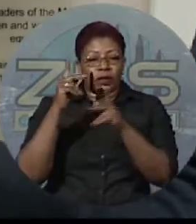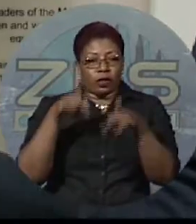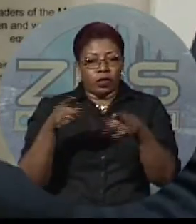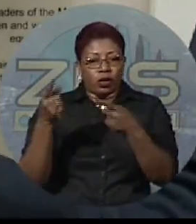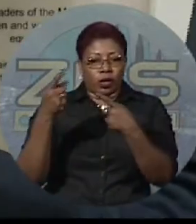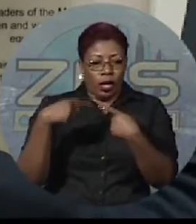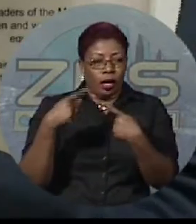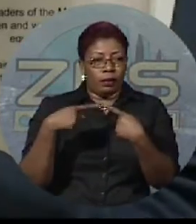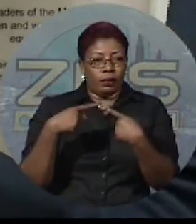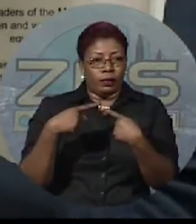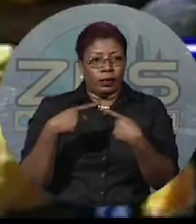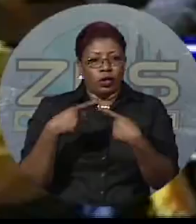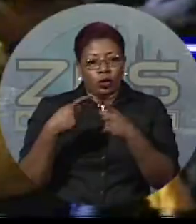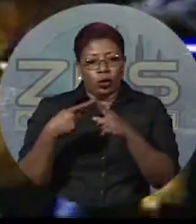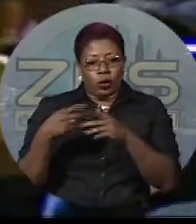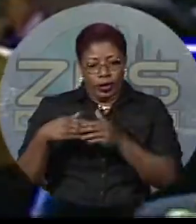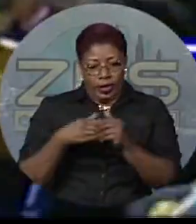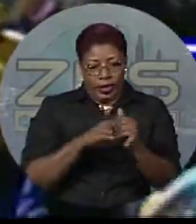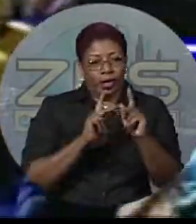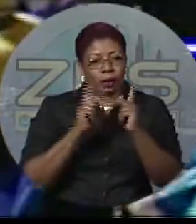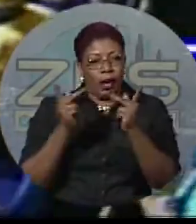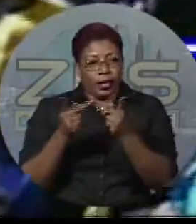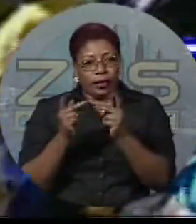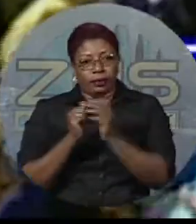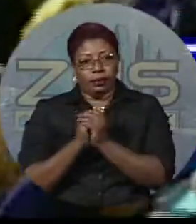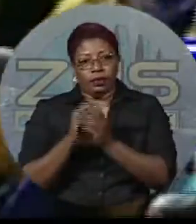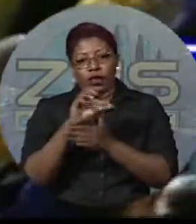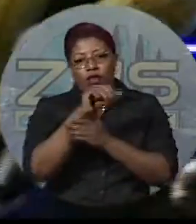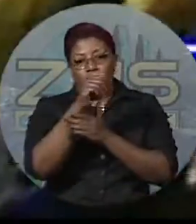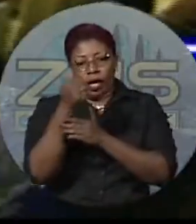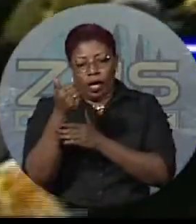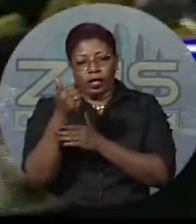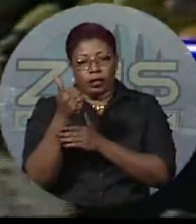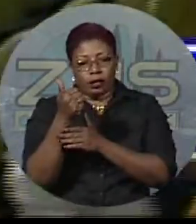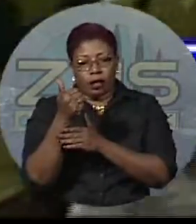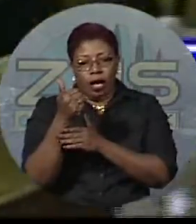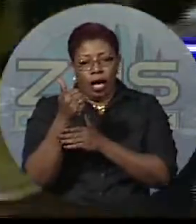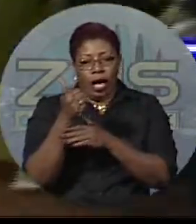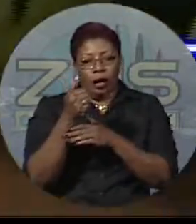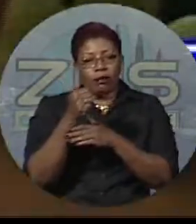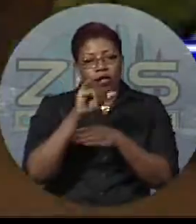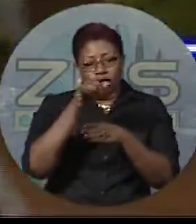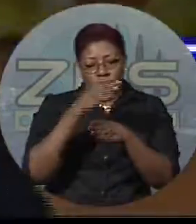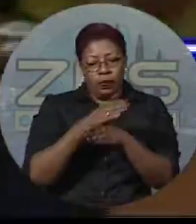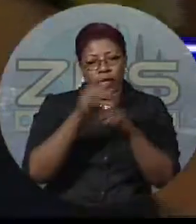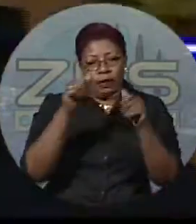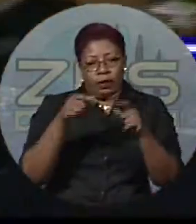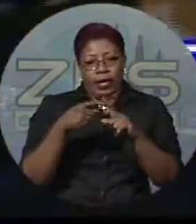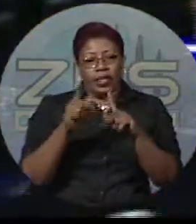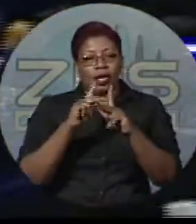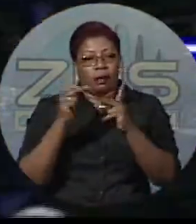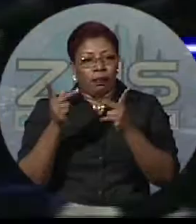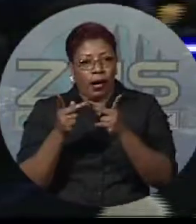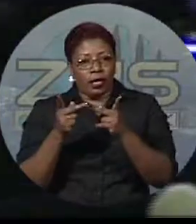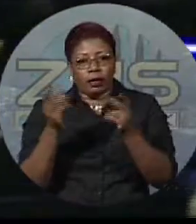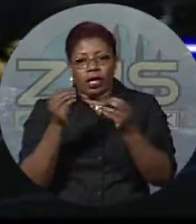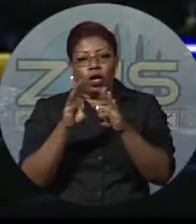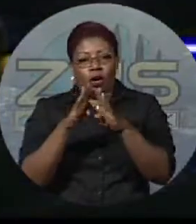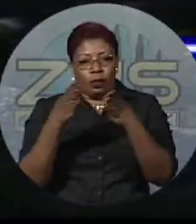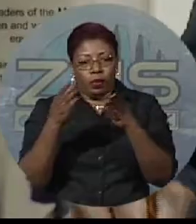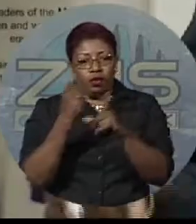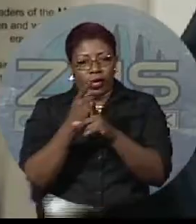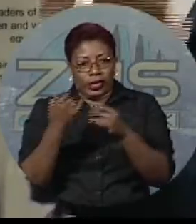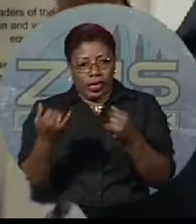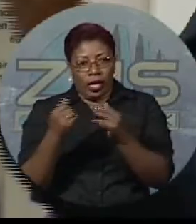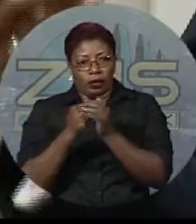come and step forward to run in the party. Other posts will also become available in the party, but Gibson says no candidate has openly presented at this